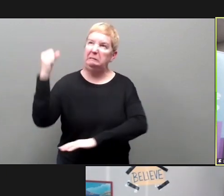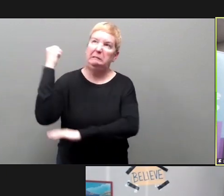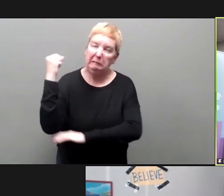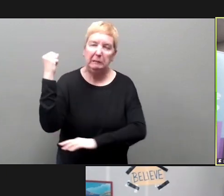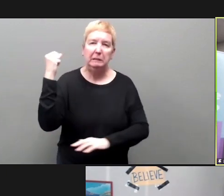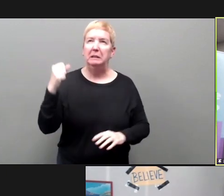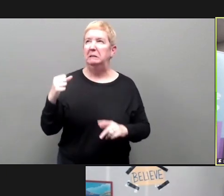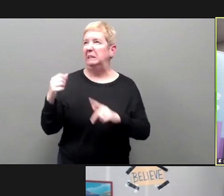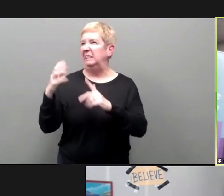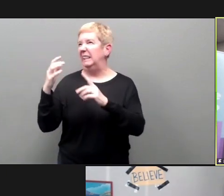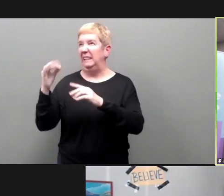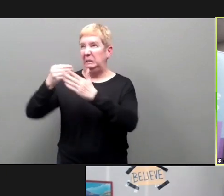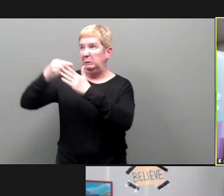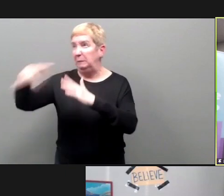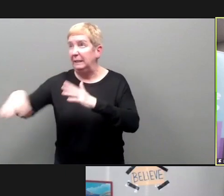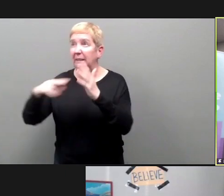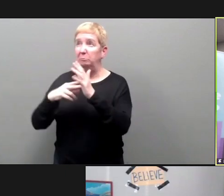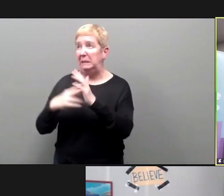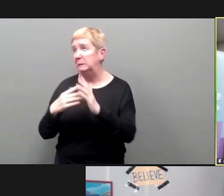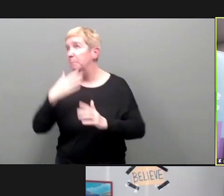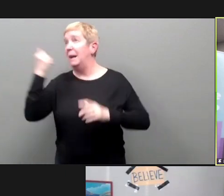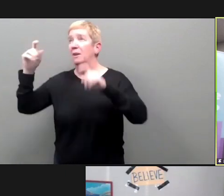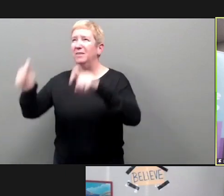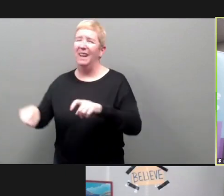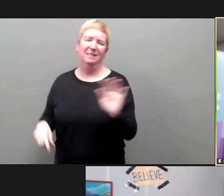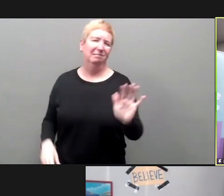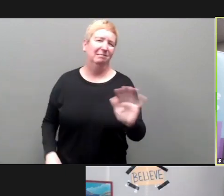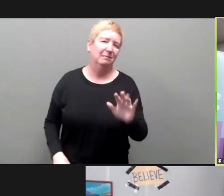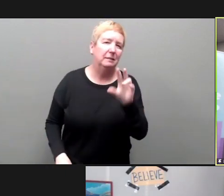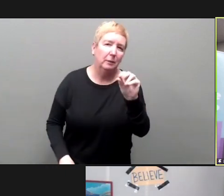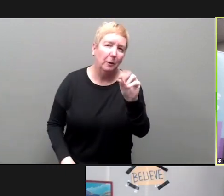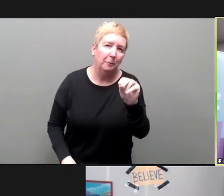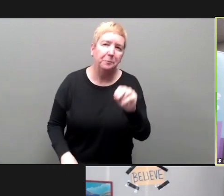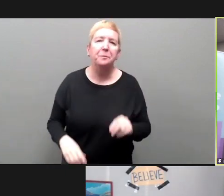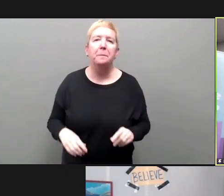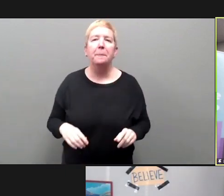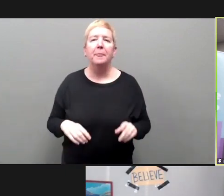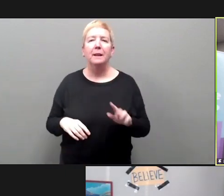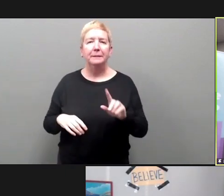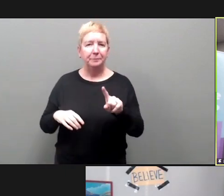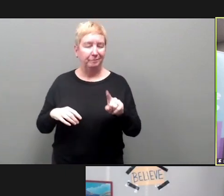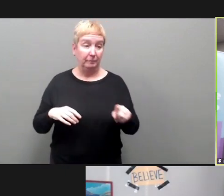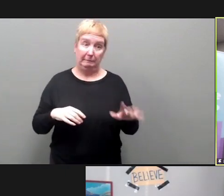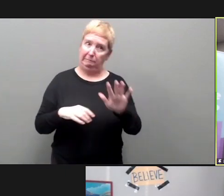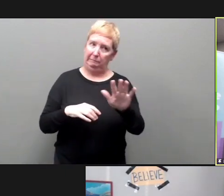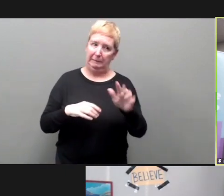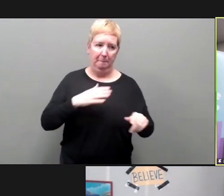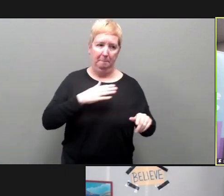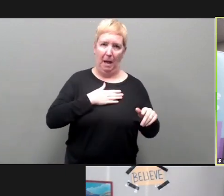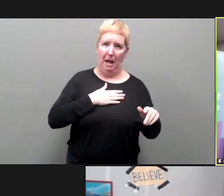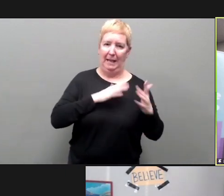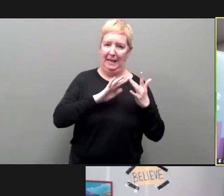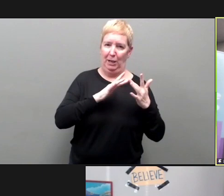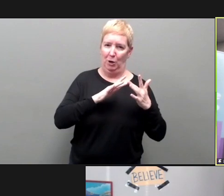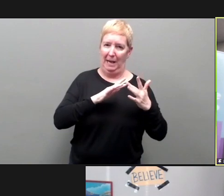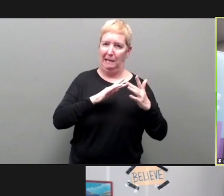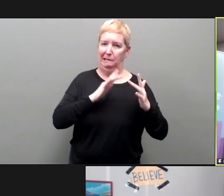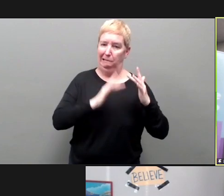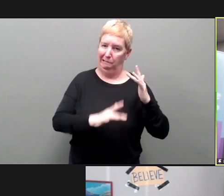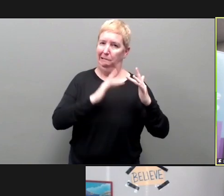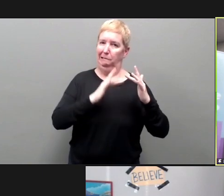more, it'll work better. Also, I see my internet connection's unstable. So real quickly, and I'll turn it over to Laura.